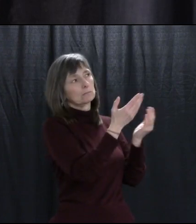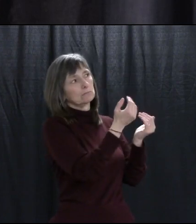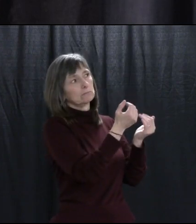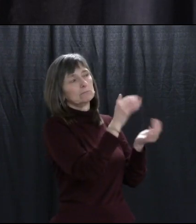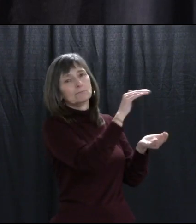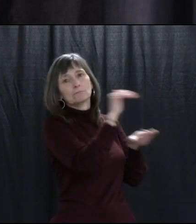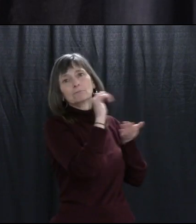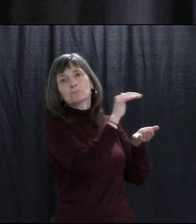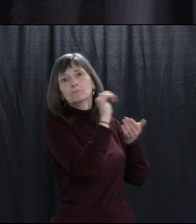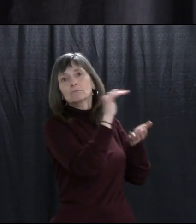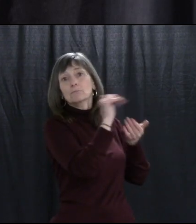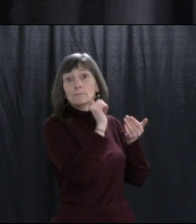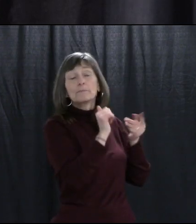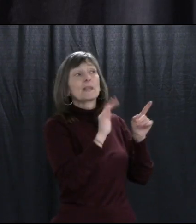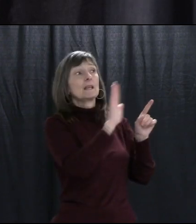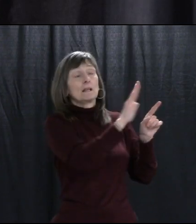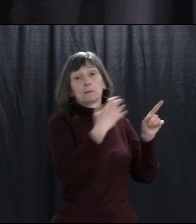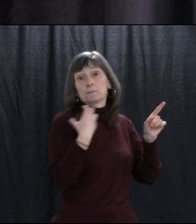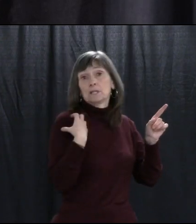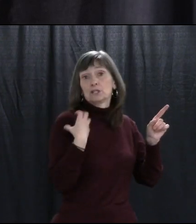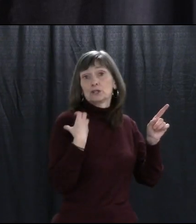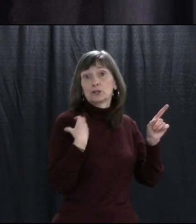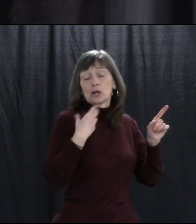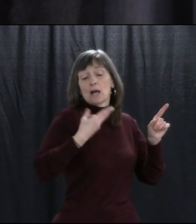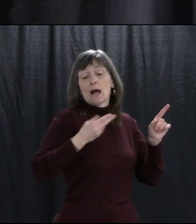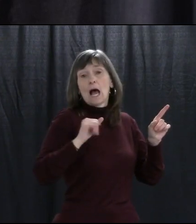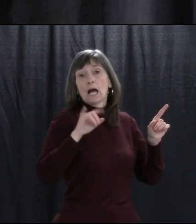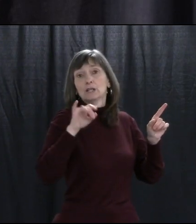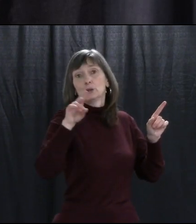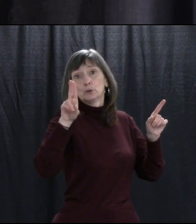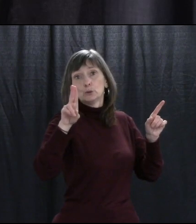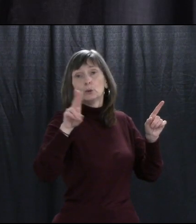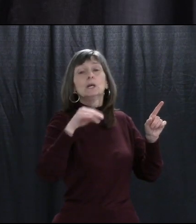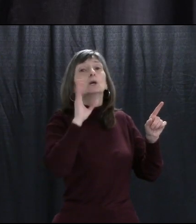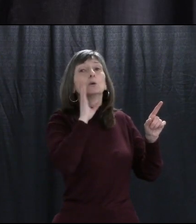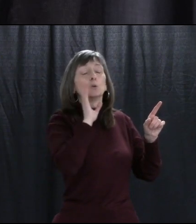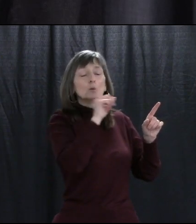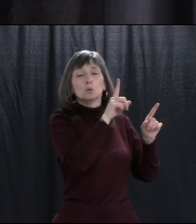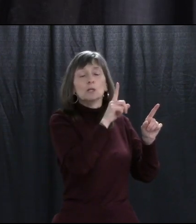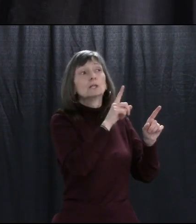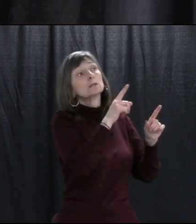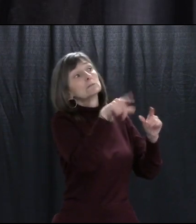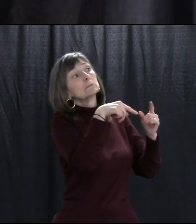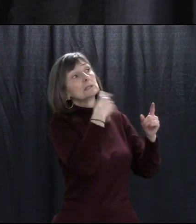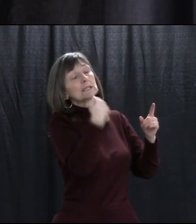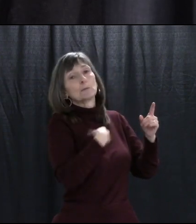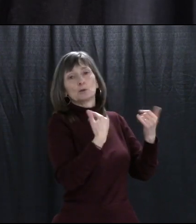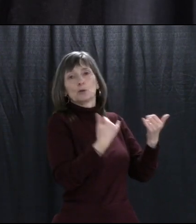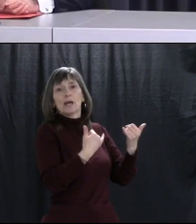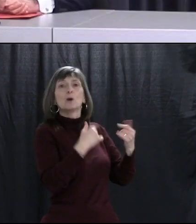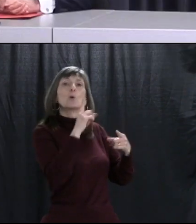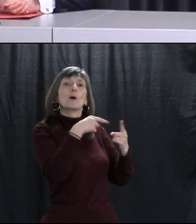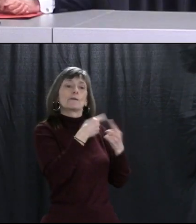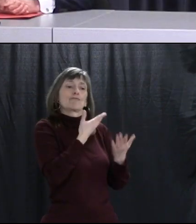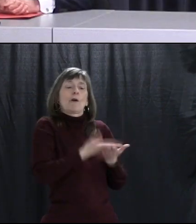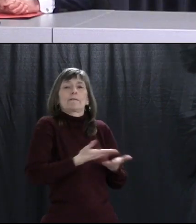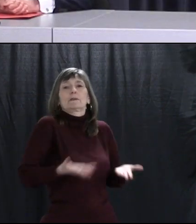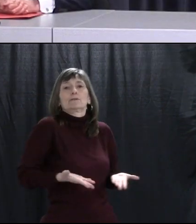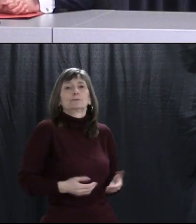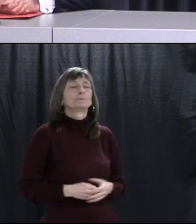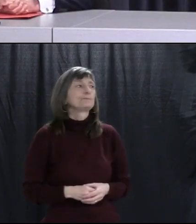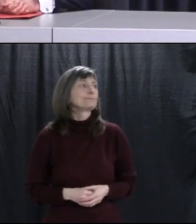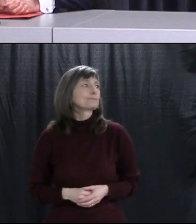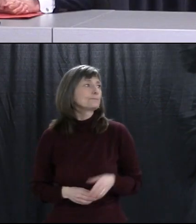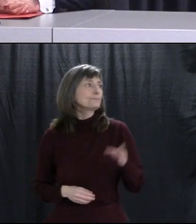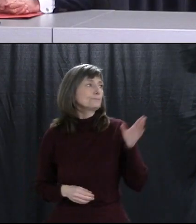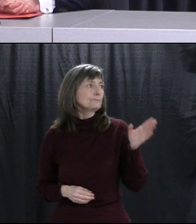for Minister Haidu to get back to me today with our list of delivery dates and amounts. With the recent announcement